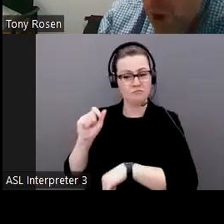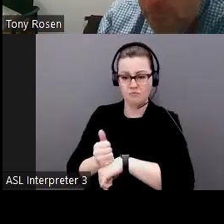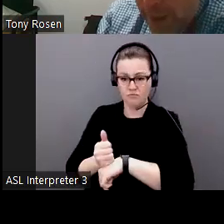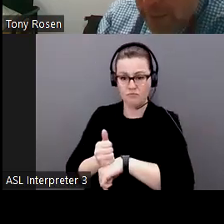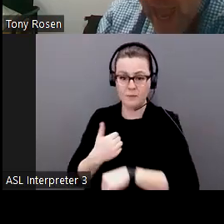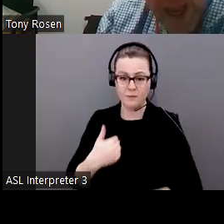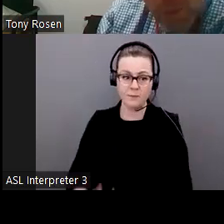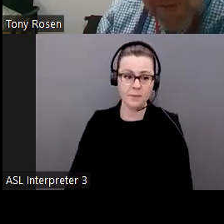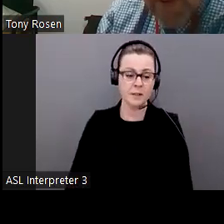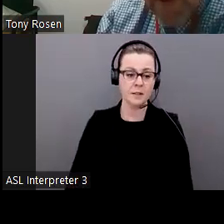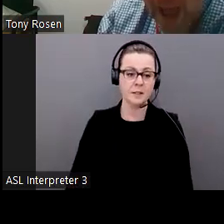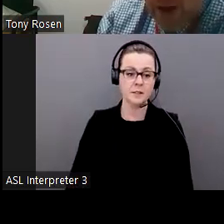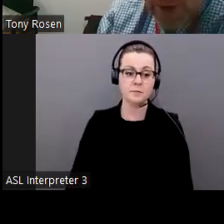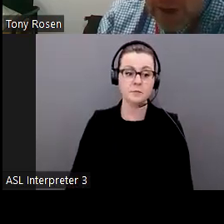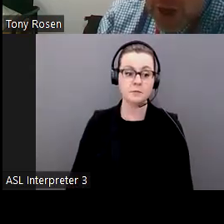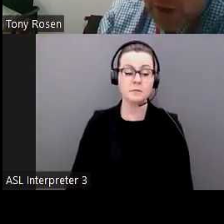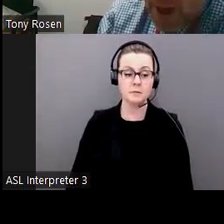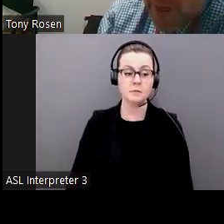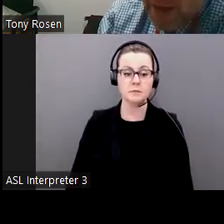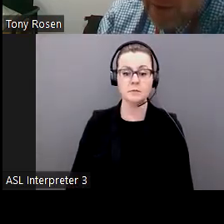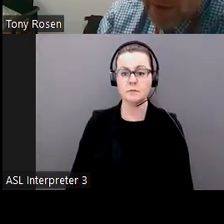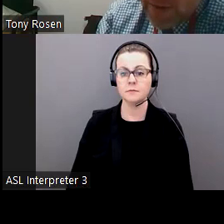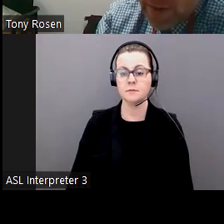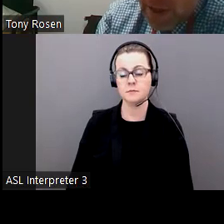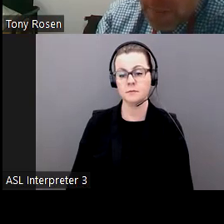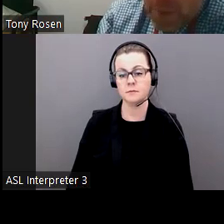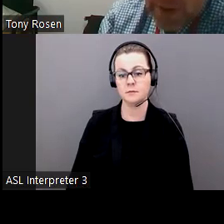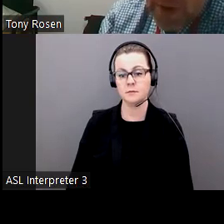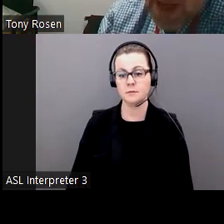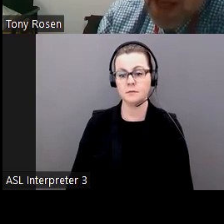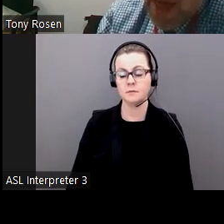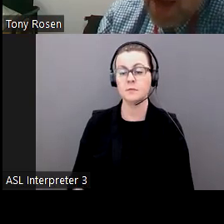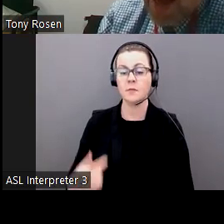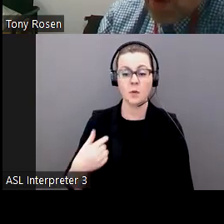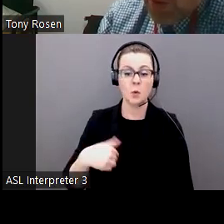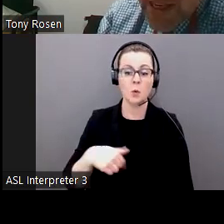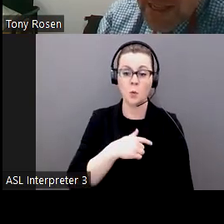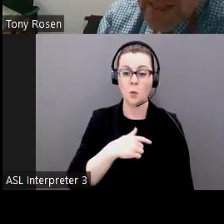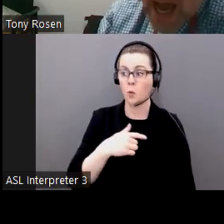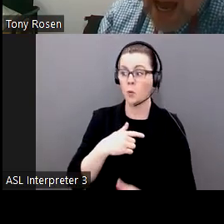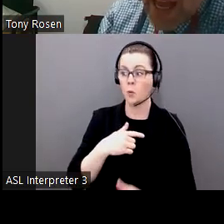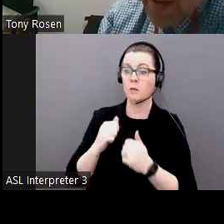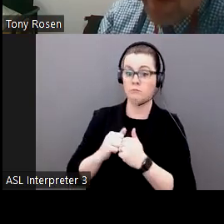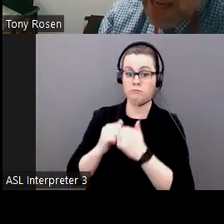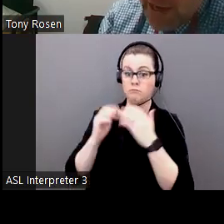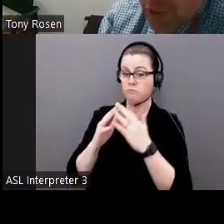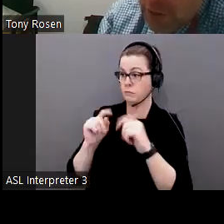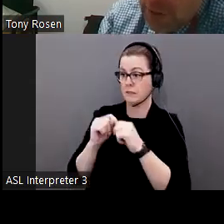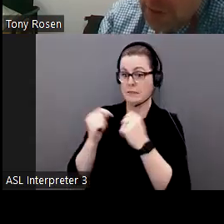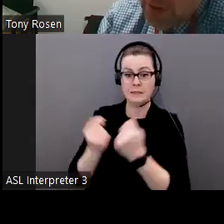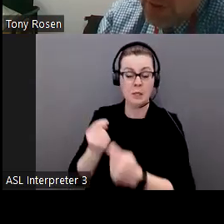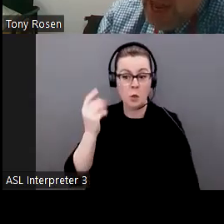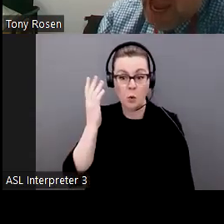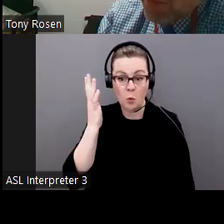We were hoping, and we've found, and I'll talk about that in a moment, that it increases